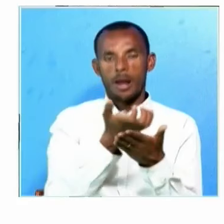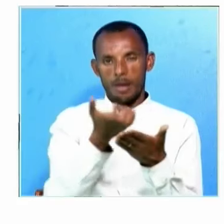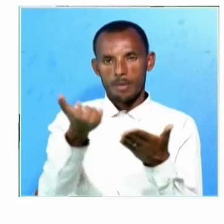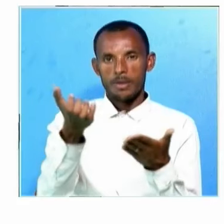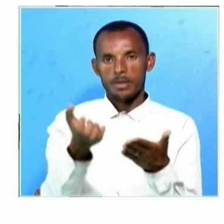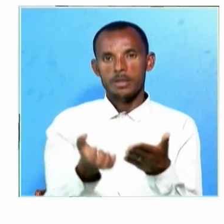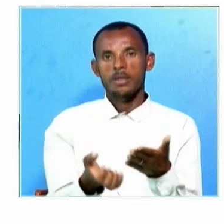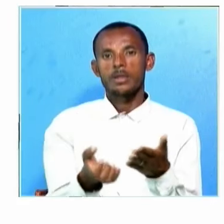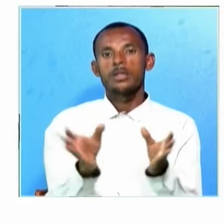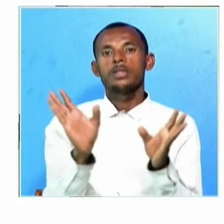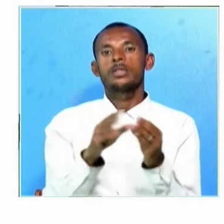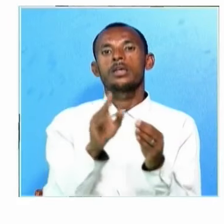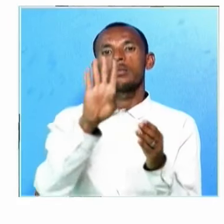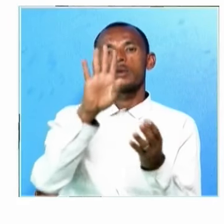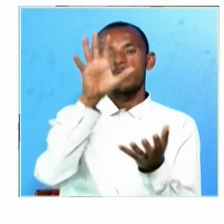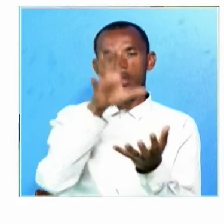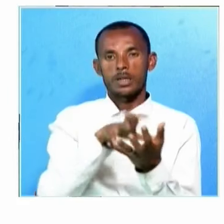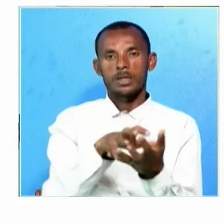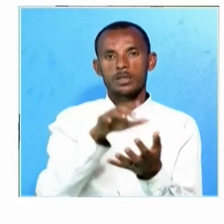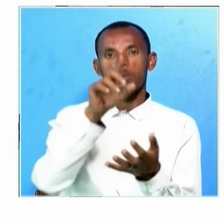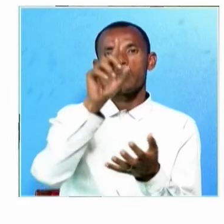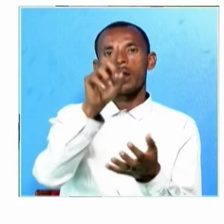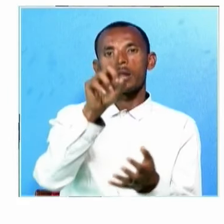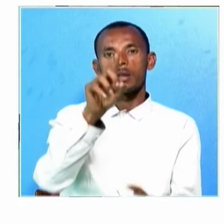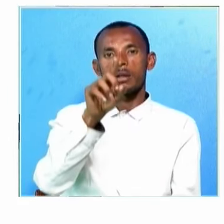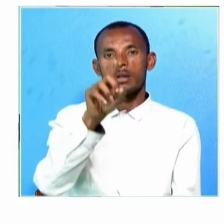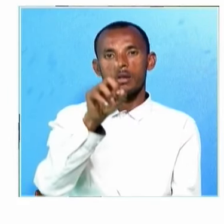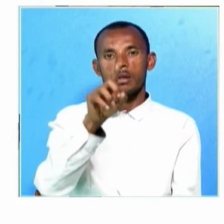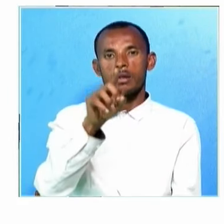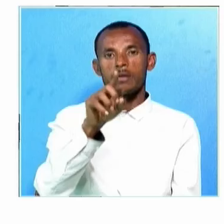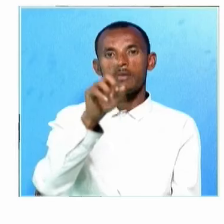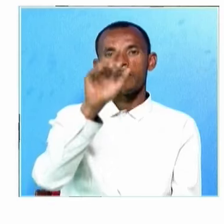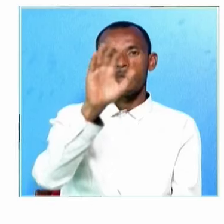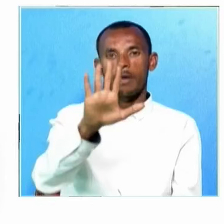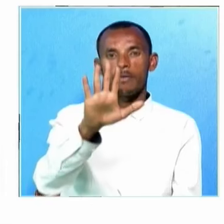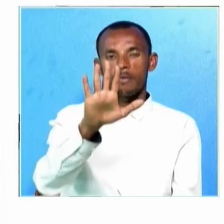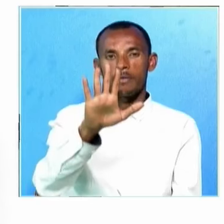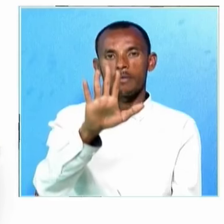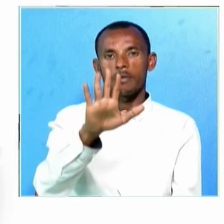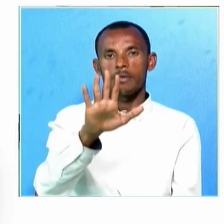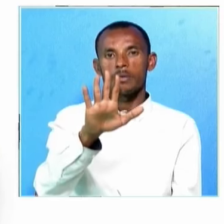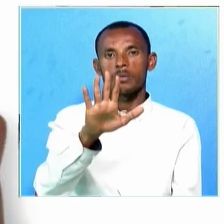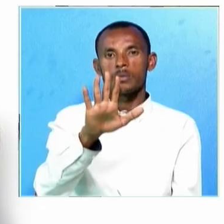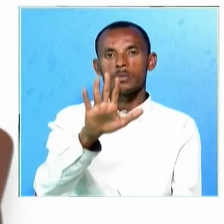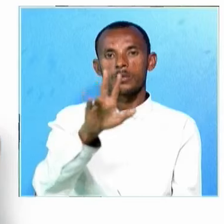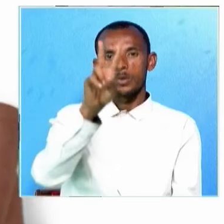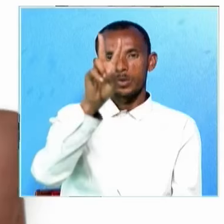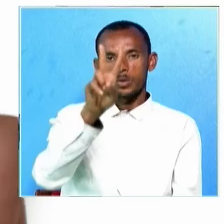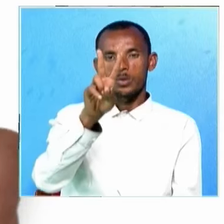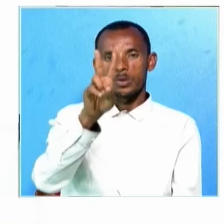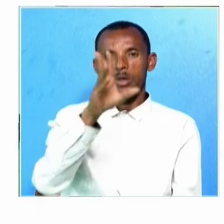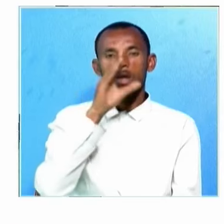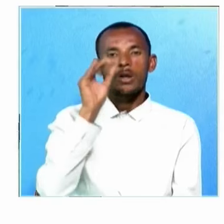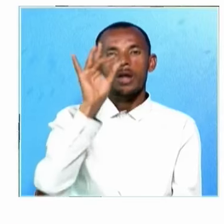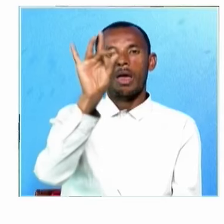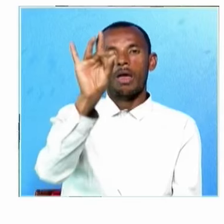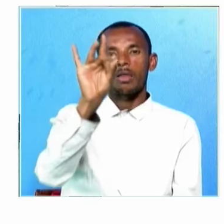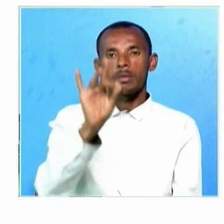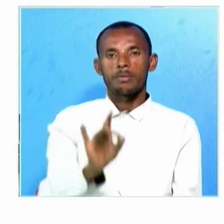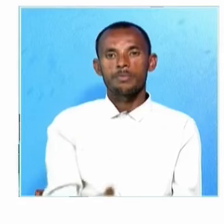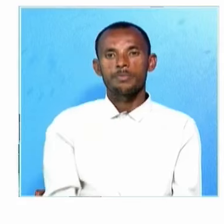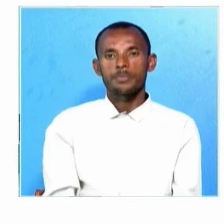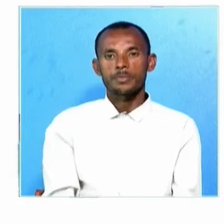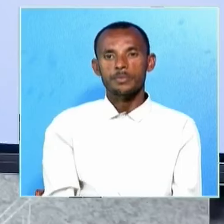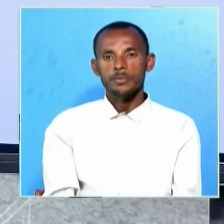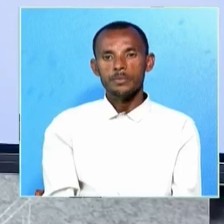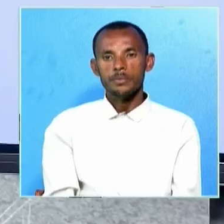contains the elements 1, 5, 2, and 8. That's